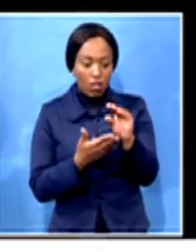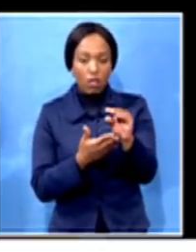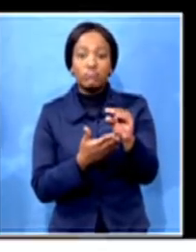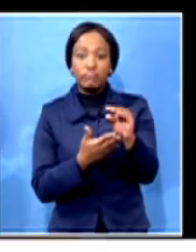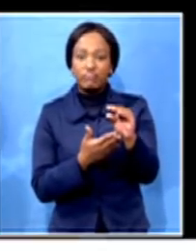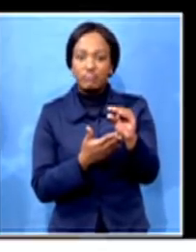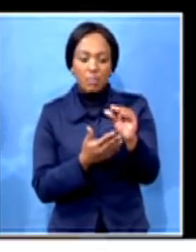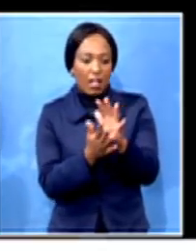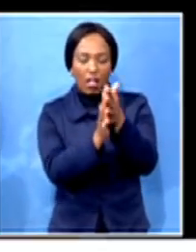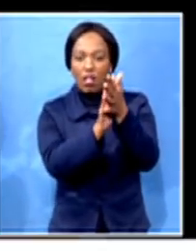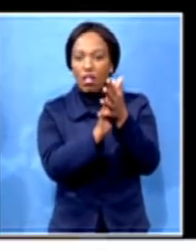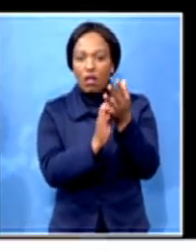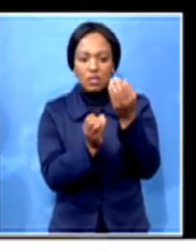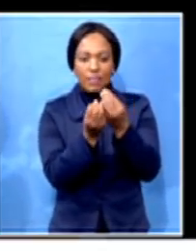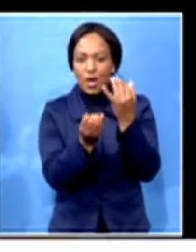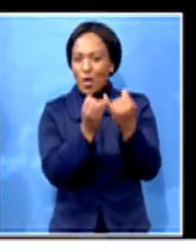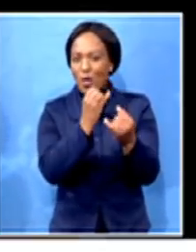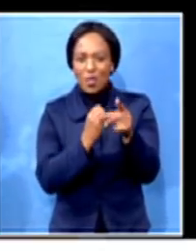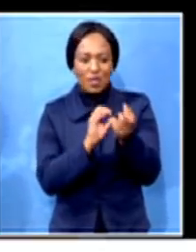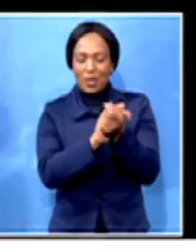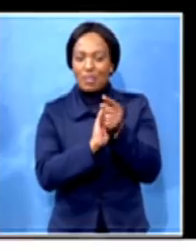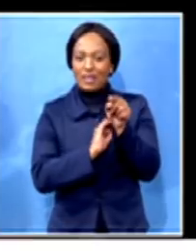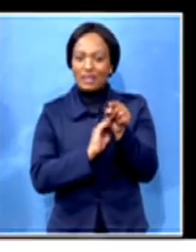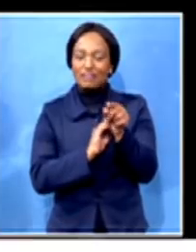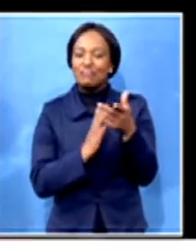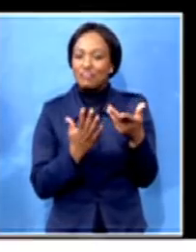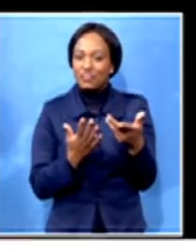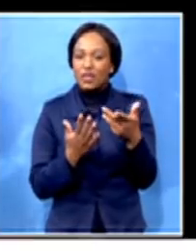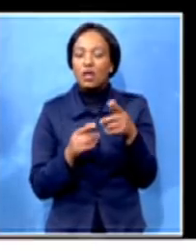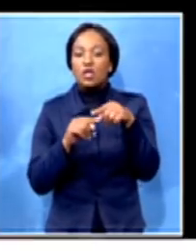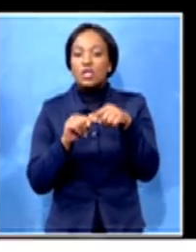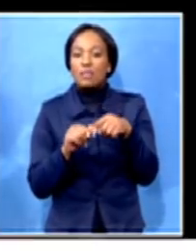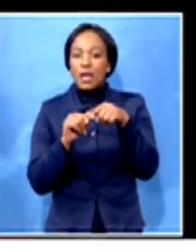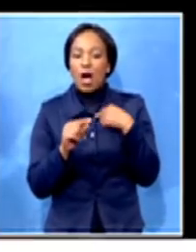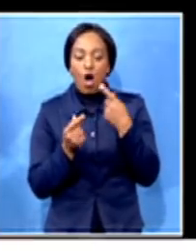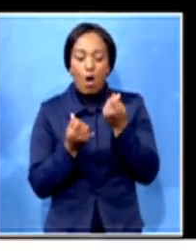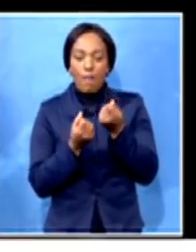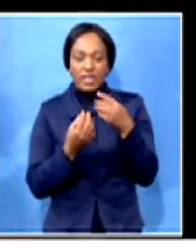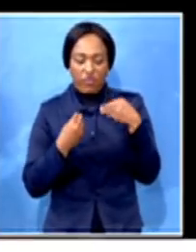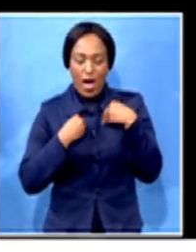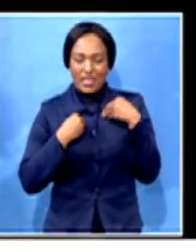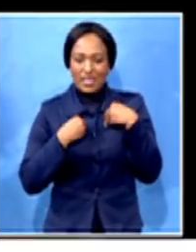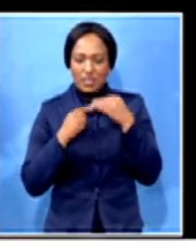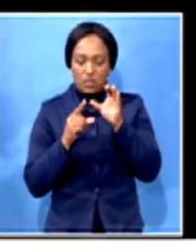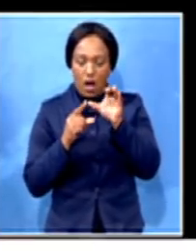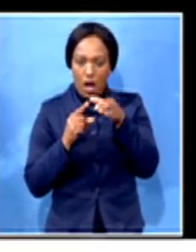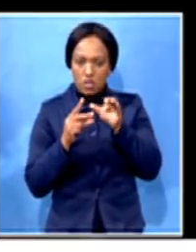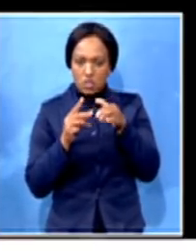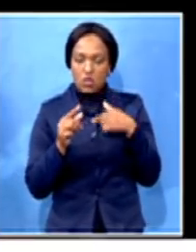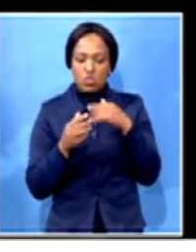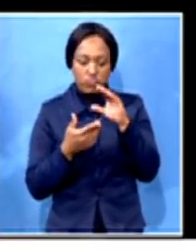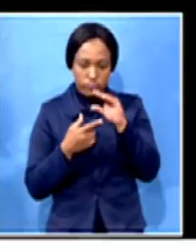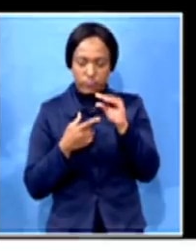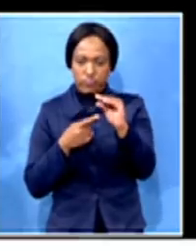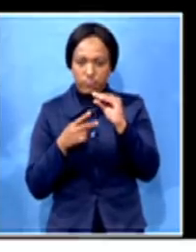all your money. So this is why then there are particular ceilings on how much can be put in any asset class at any point in time. So that's really